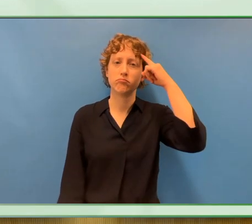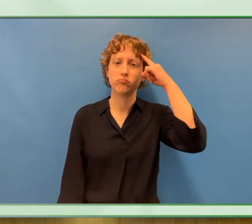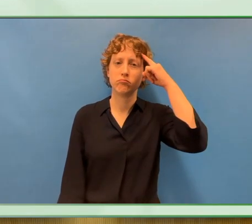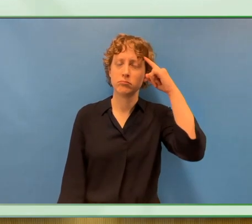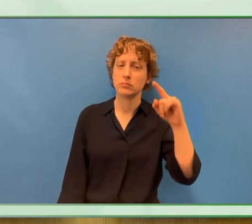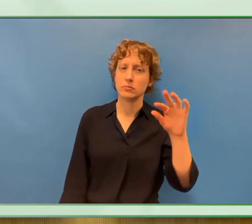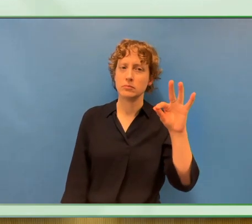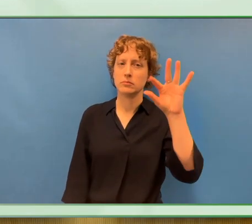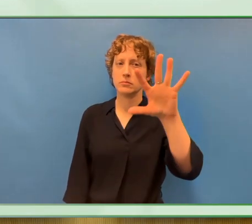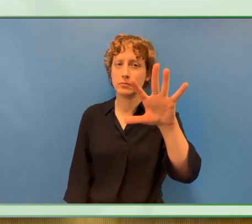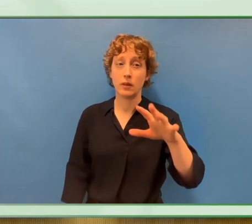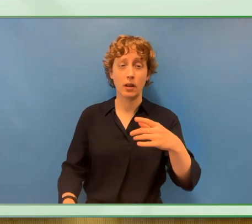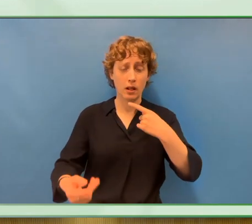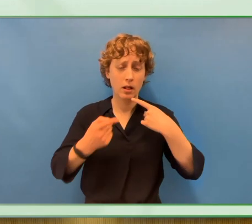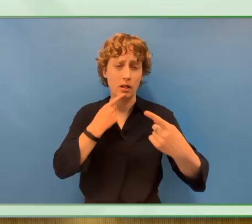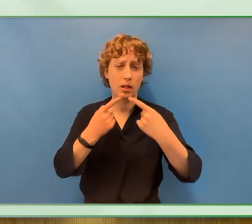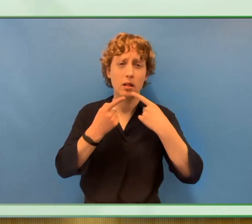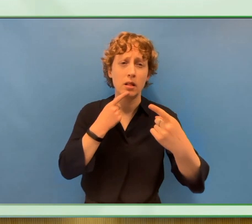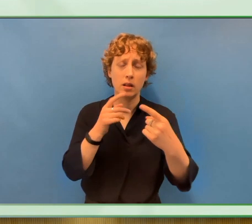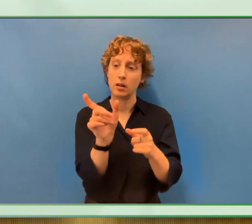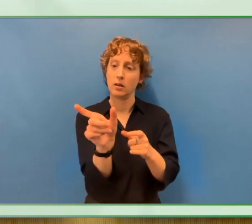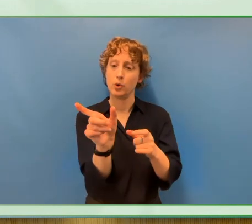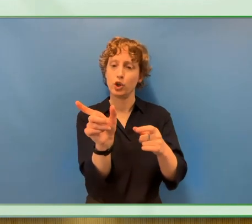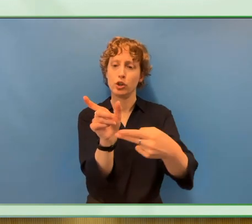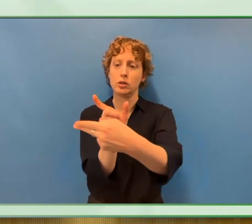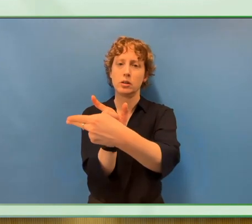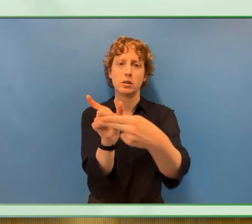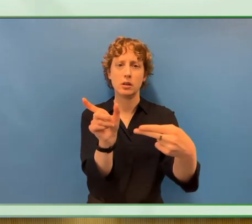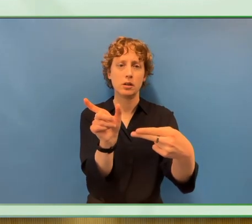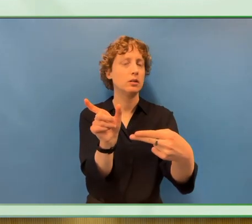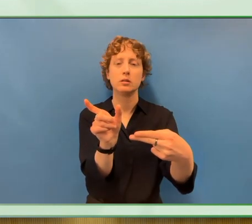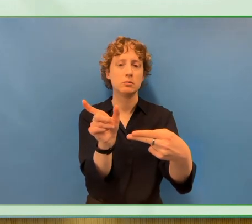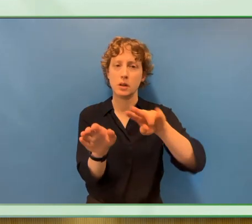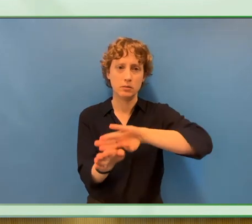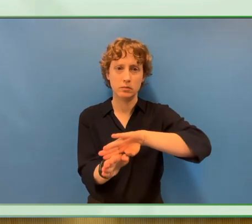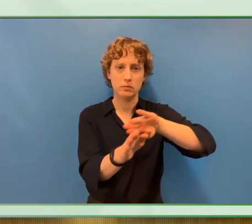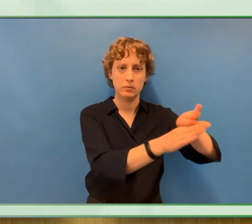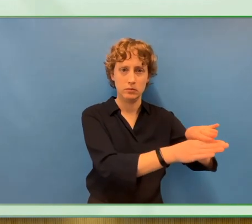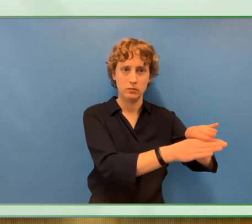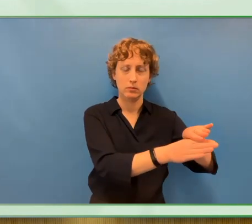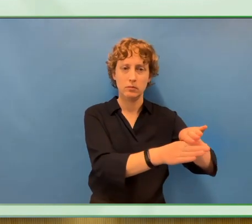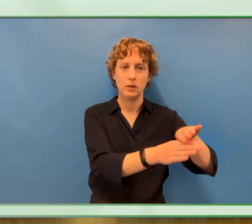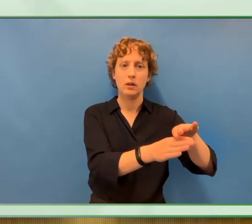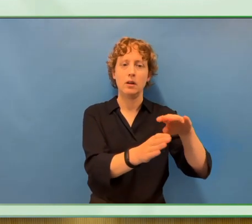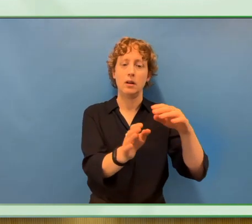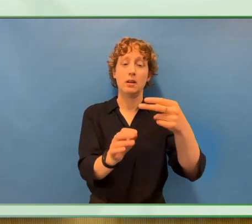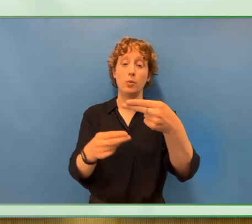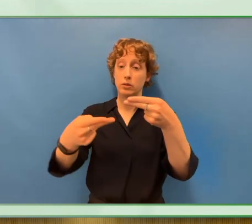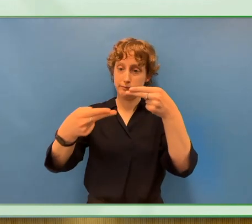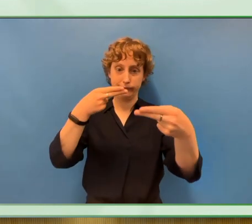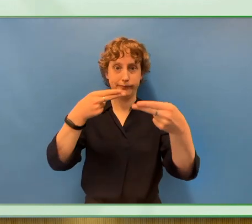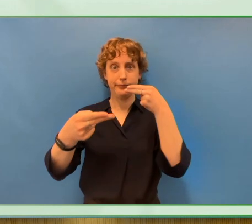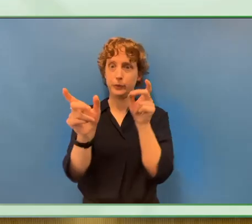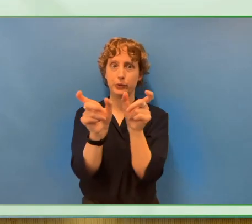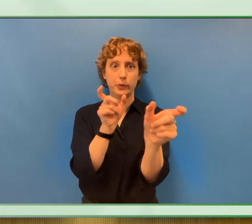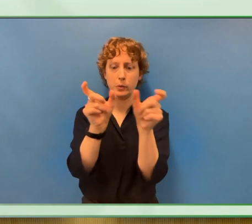label, but what you need to look is what is the substance below it. So let's take the example of